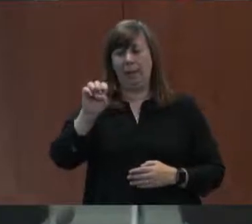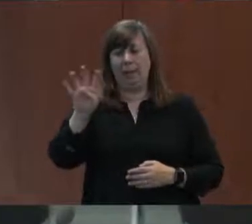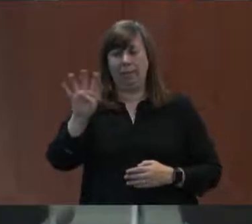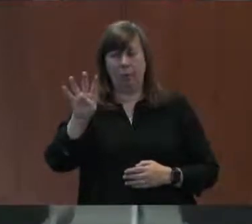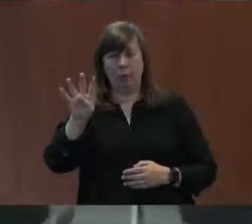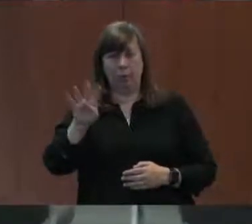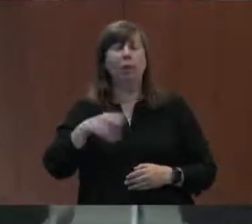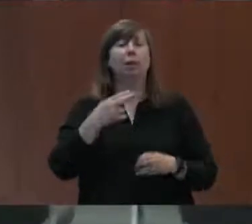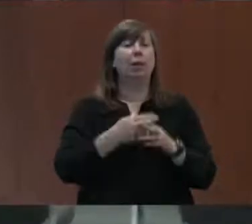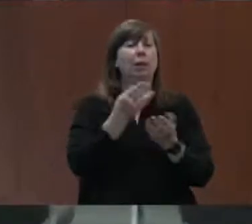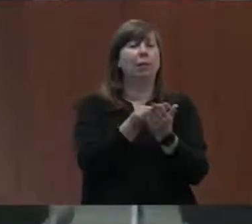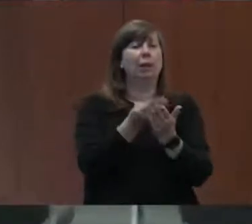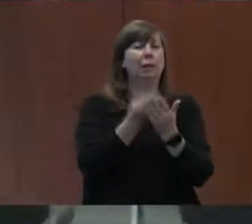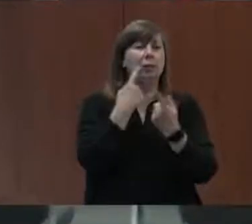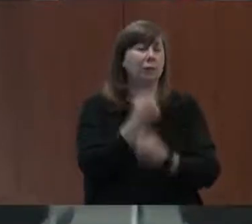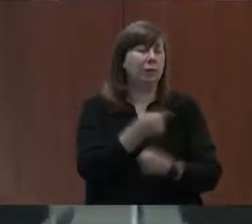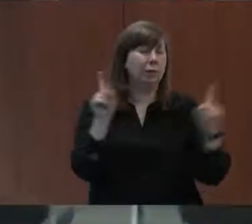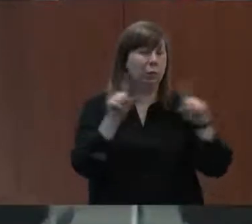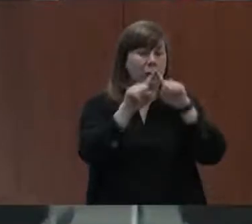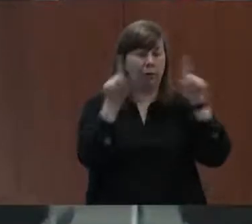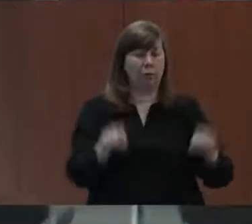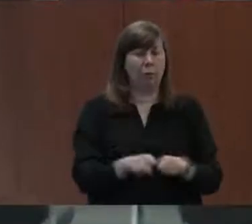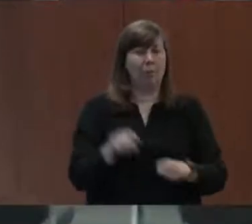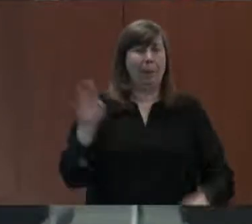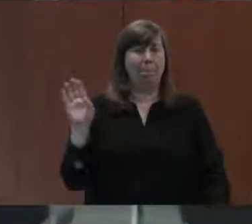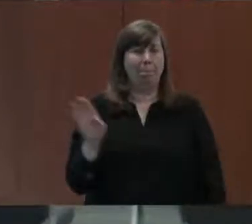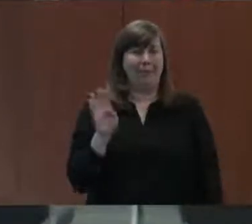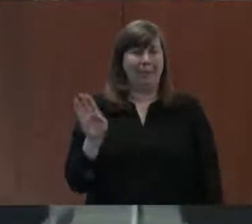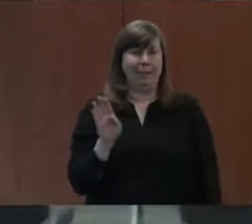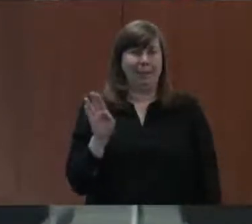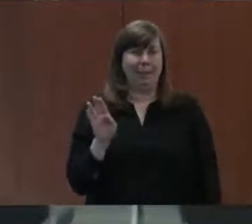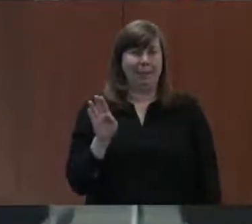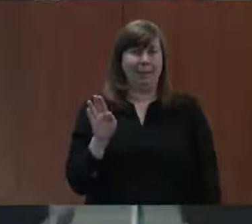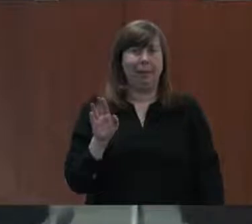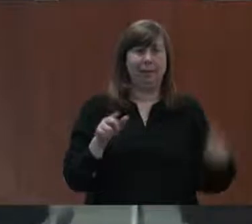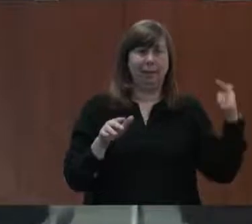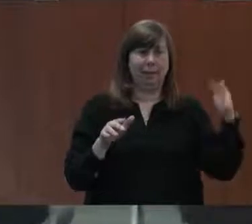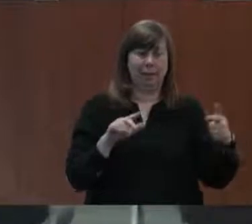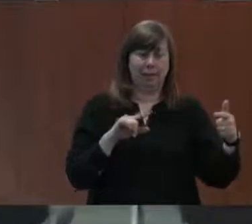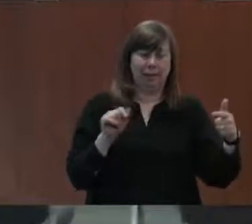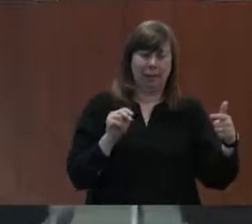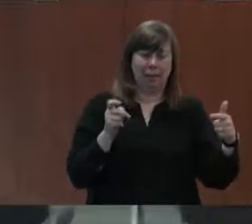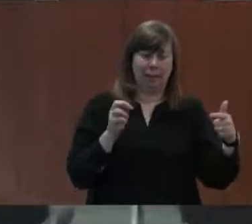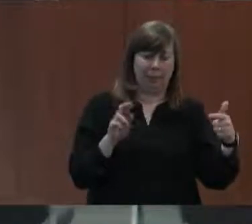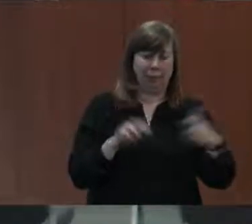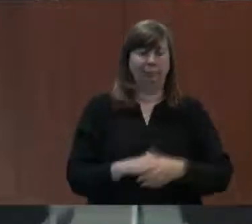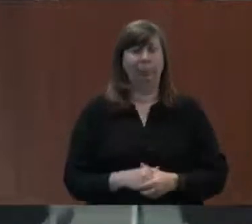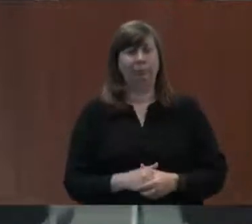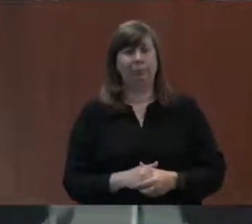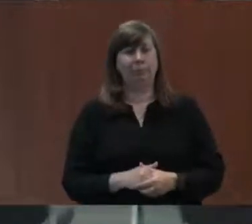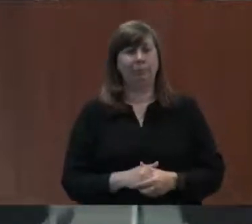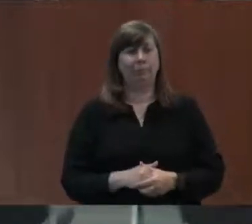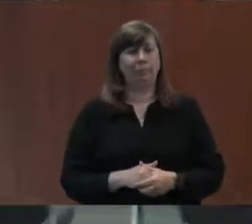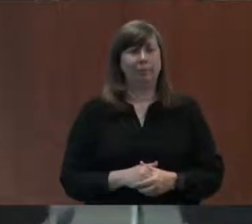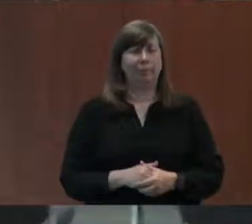Bbfe-E4 entitled Financial Disclosure Form B. Is there a second? Second.